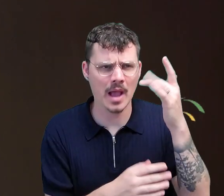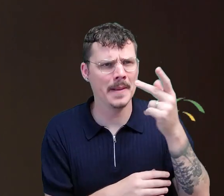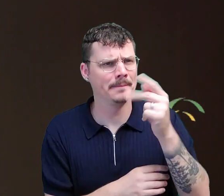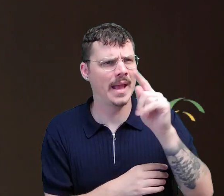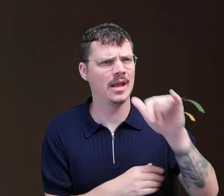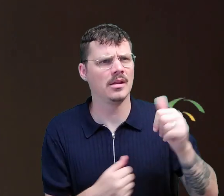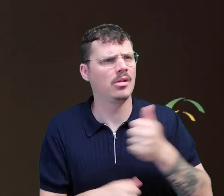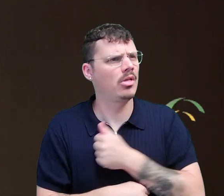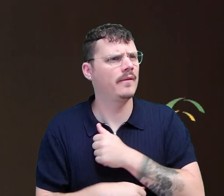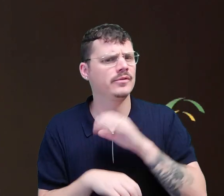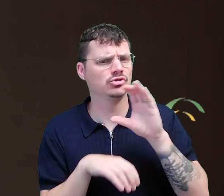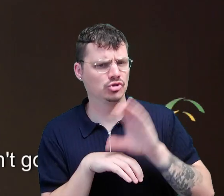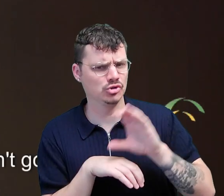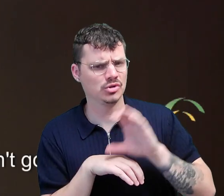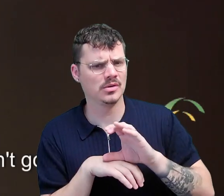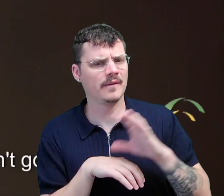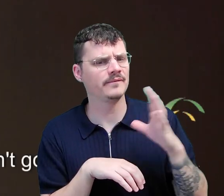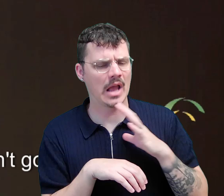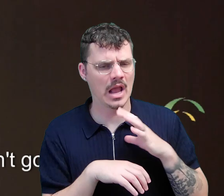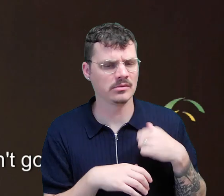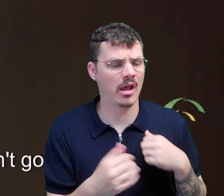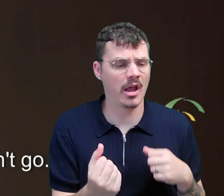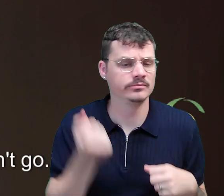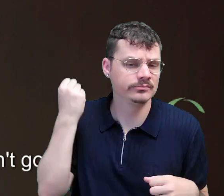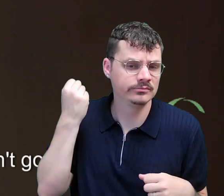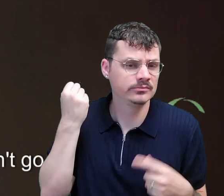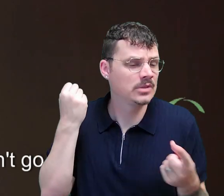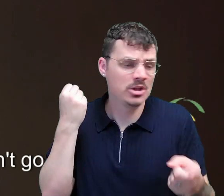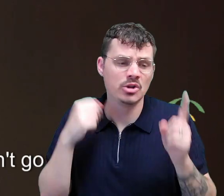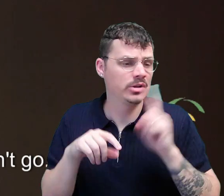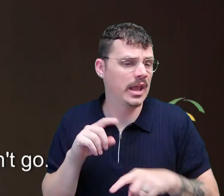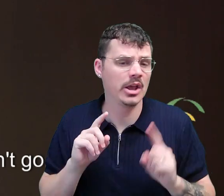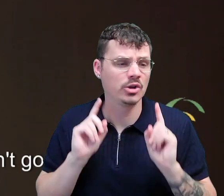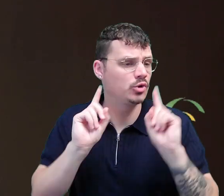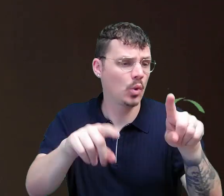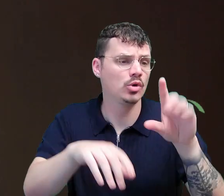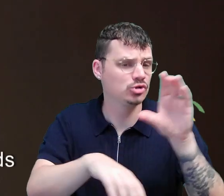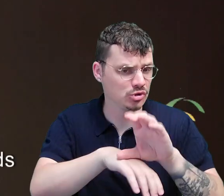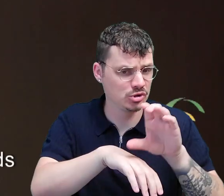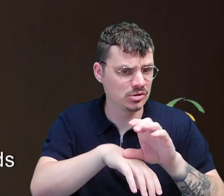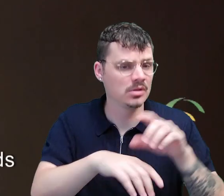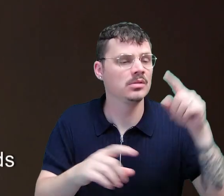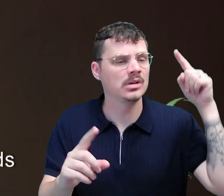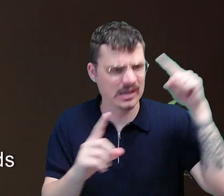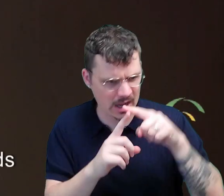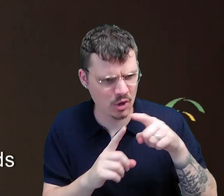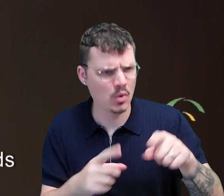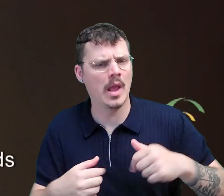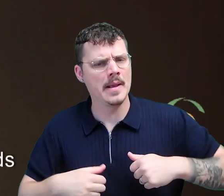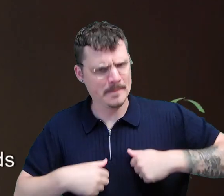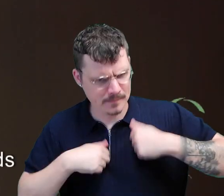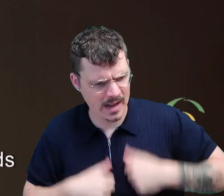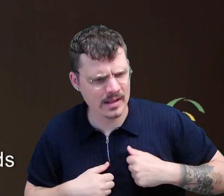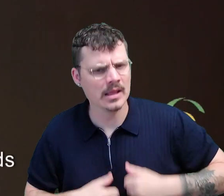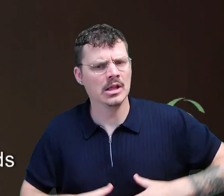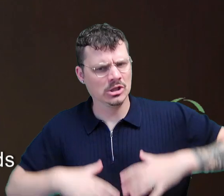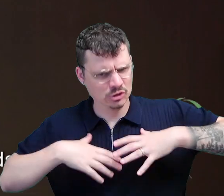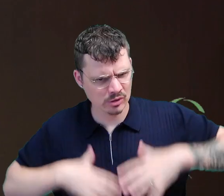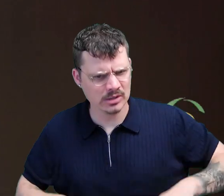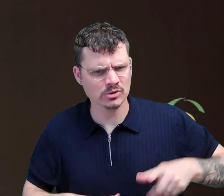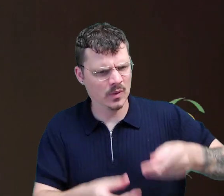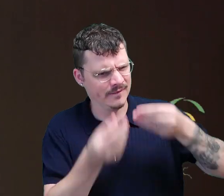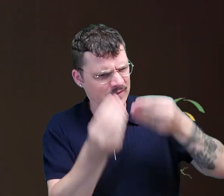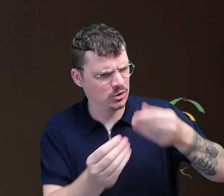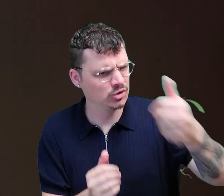Patty loves church, let's leverage church by saying she can't go until she bathes, dresses, and